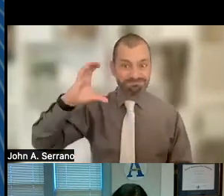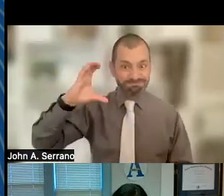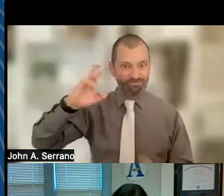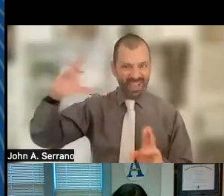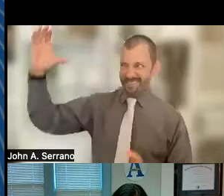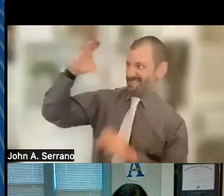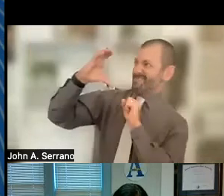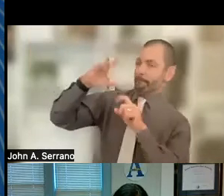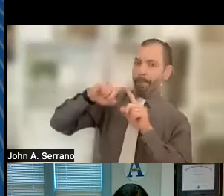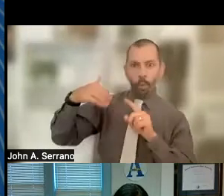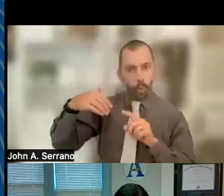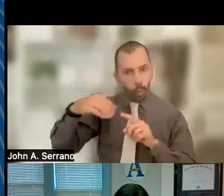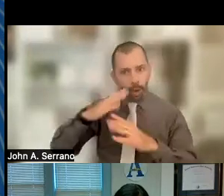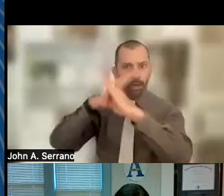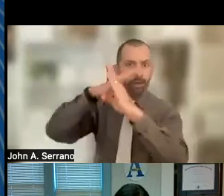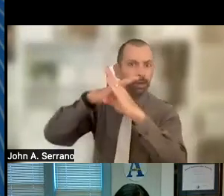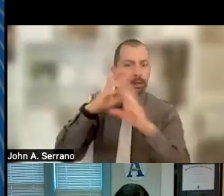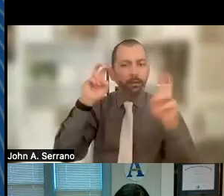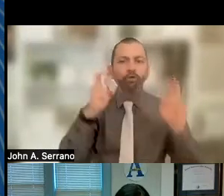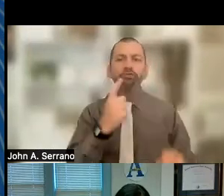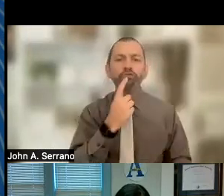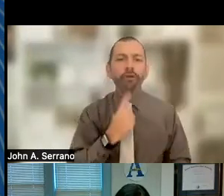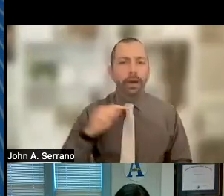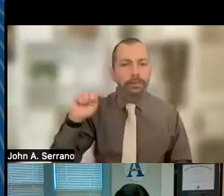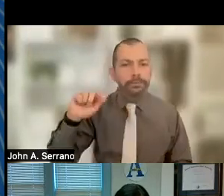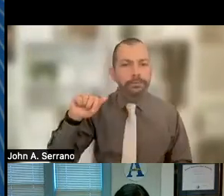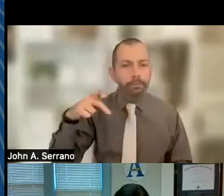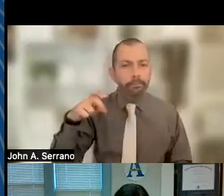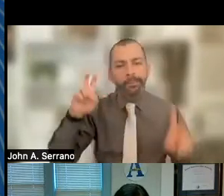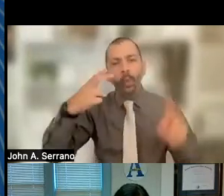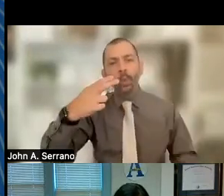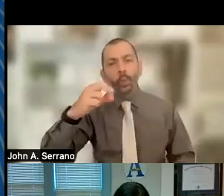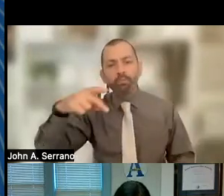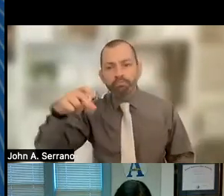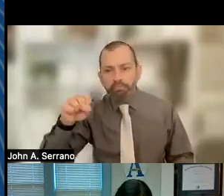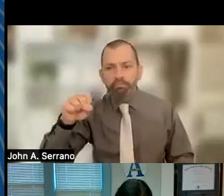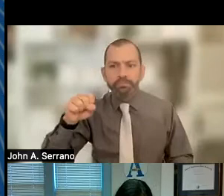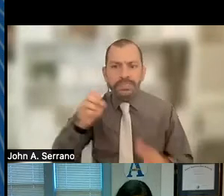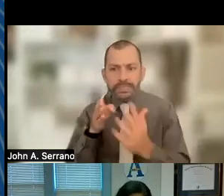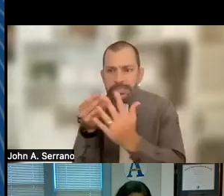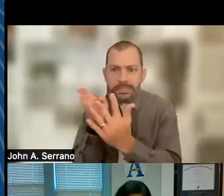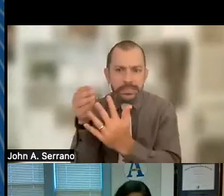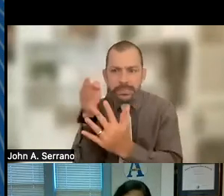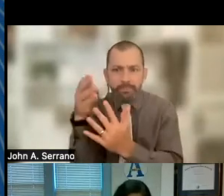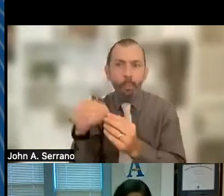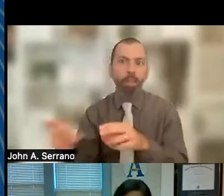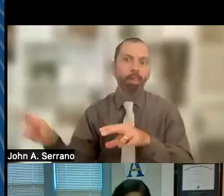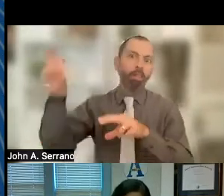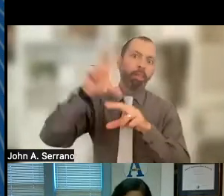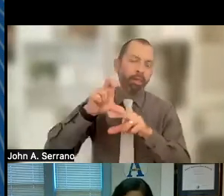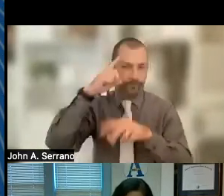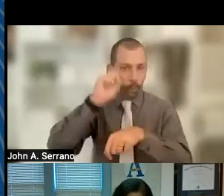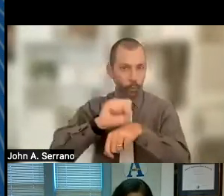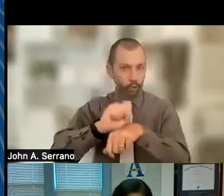Having federal money to spend, having a lot of funds available, but a lot of restrictions and red tape, lots of hoops to jump